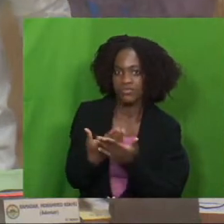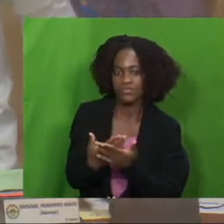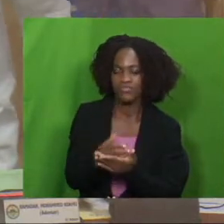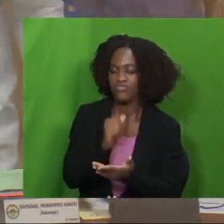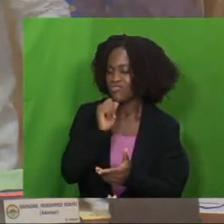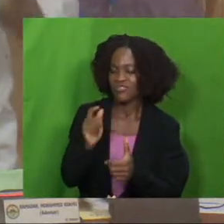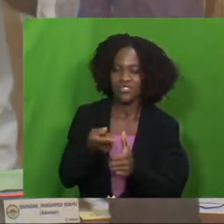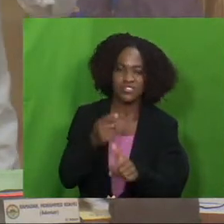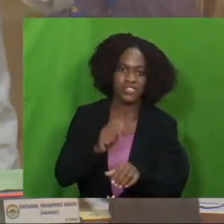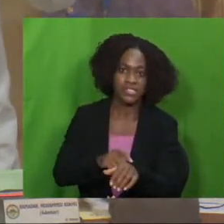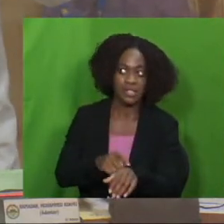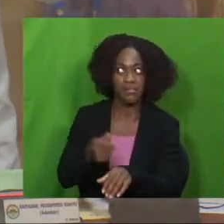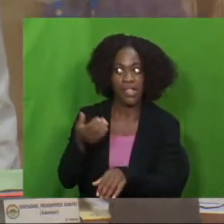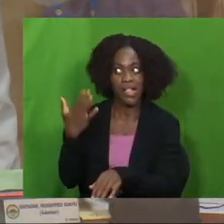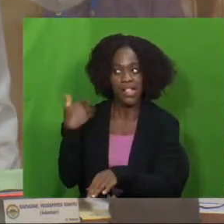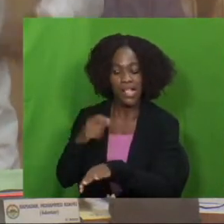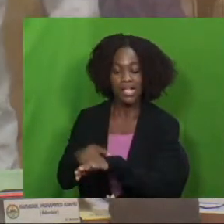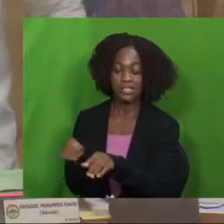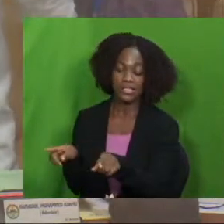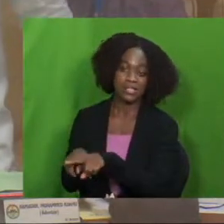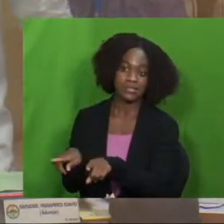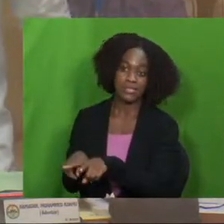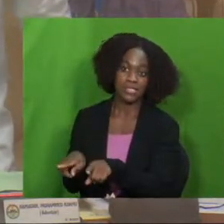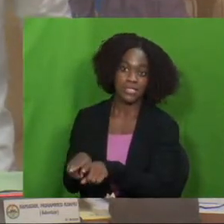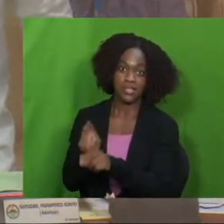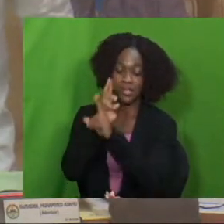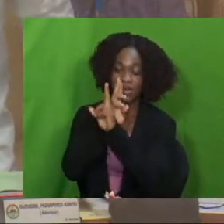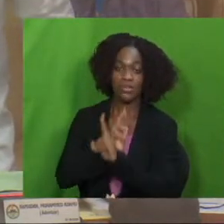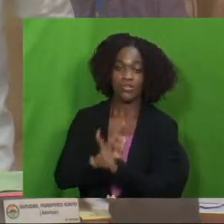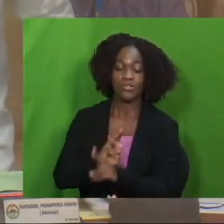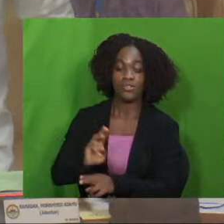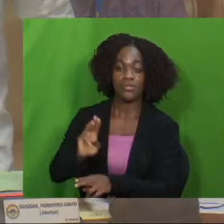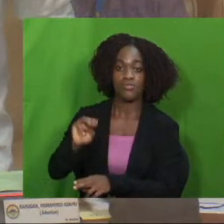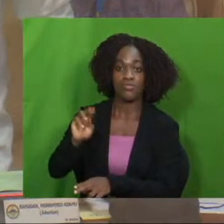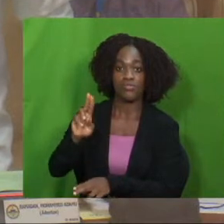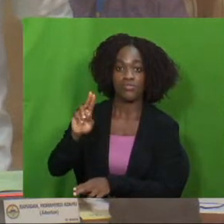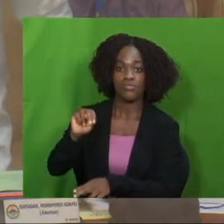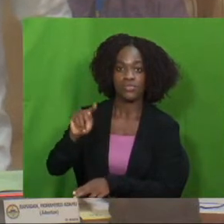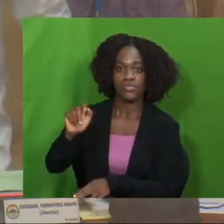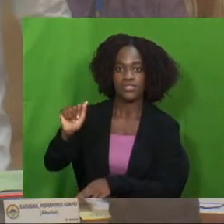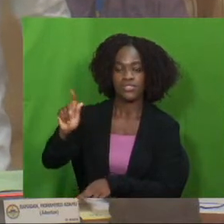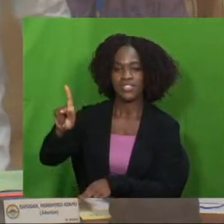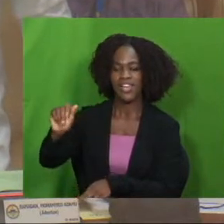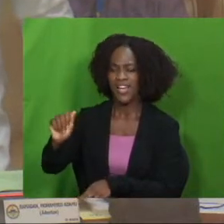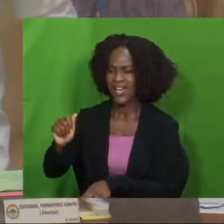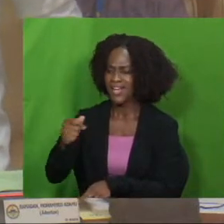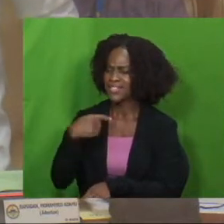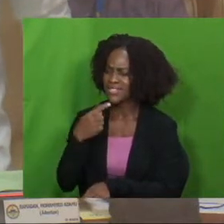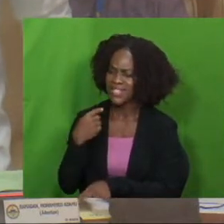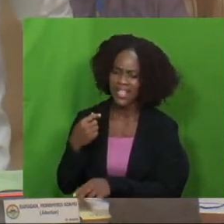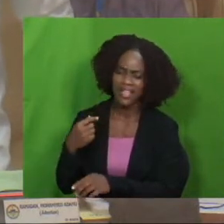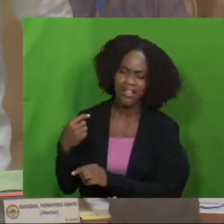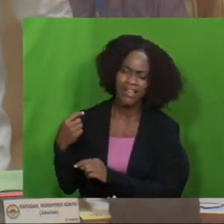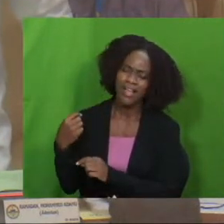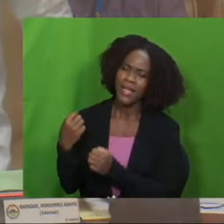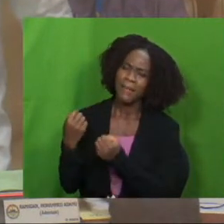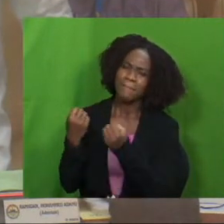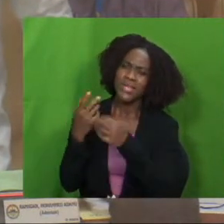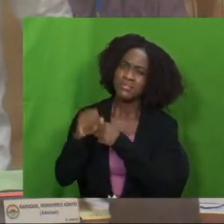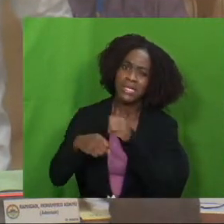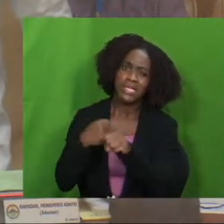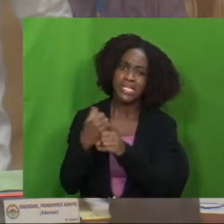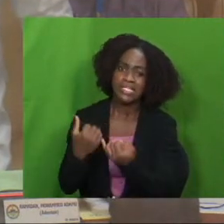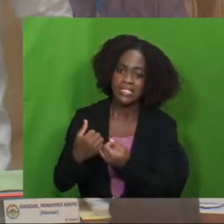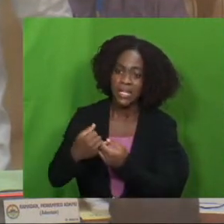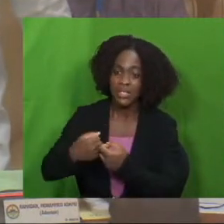The last time it came up, Honorable Muntaka said that it's something that has been on the banner in the last decade. So,